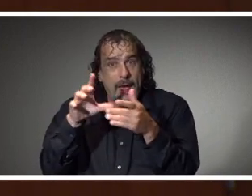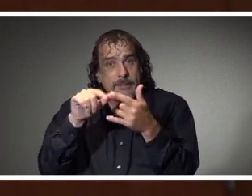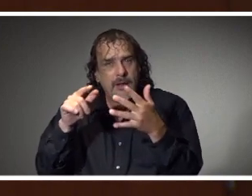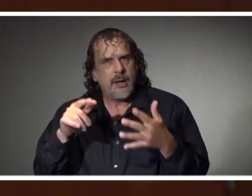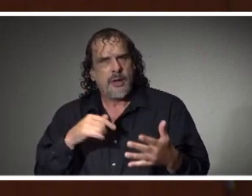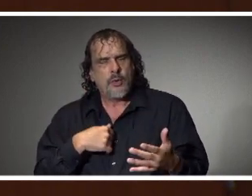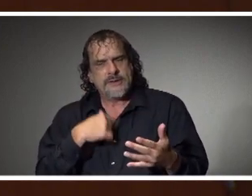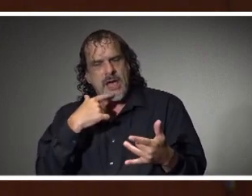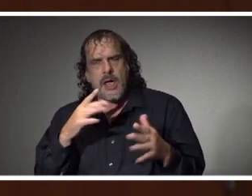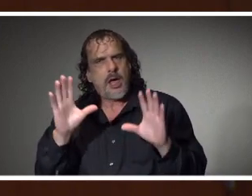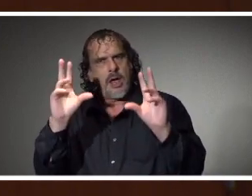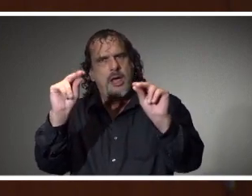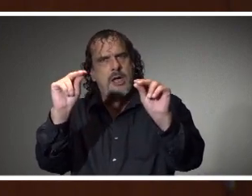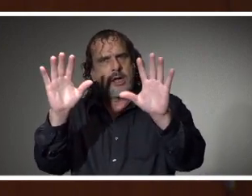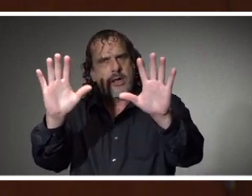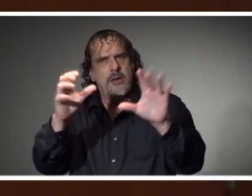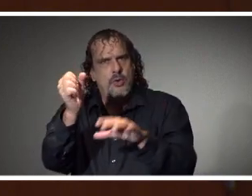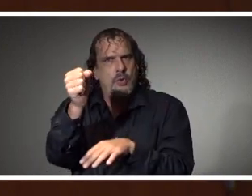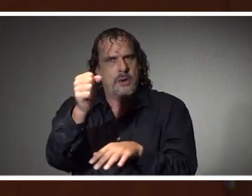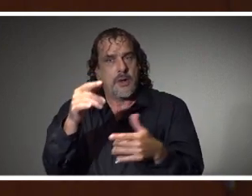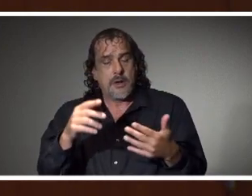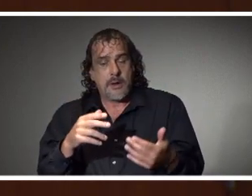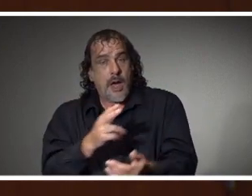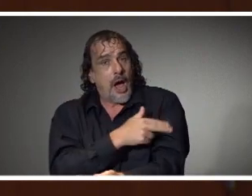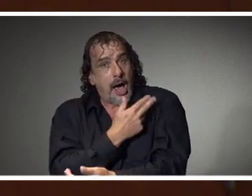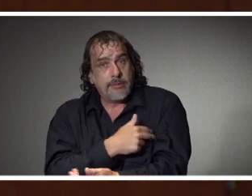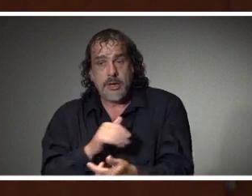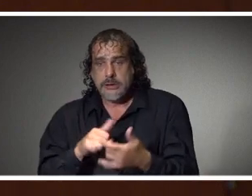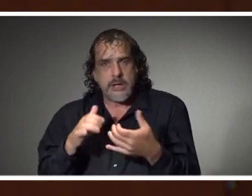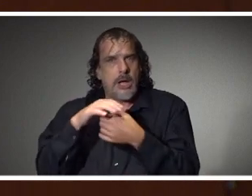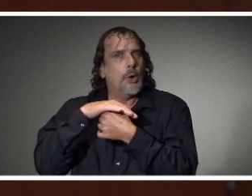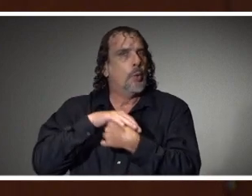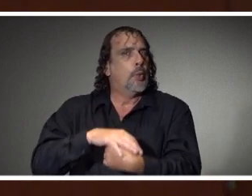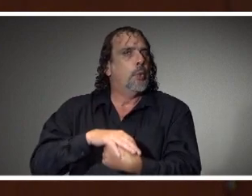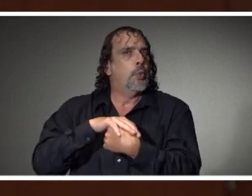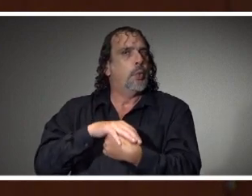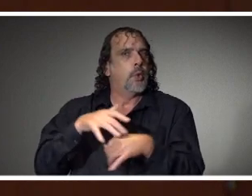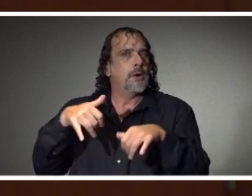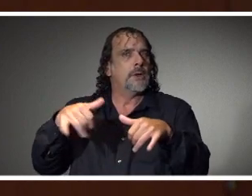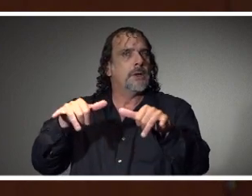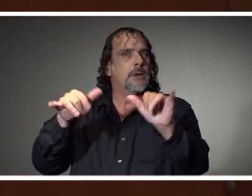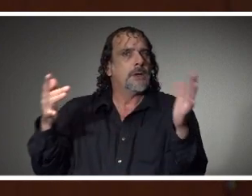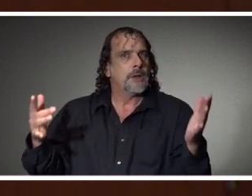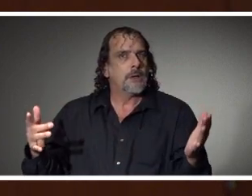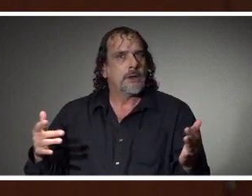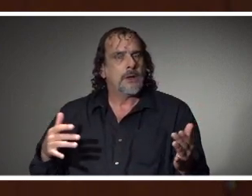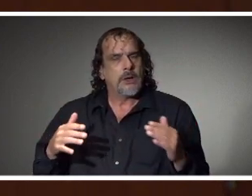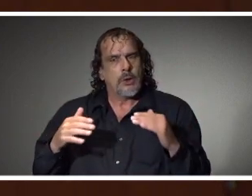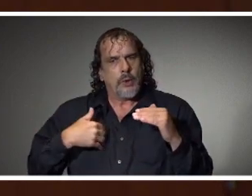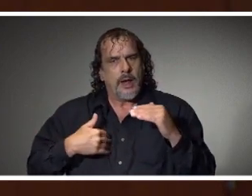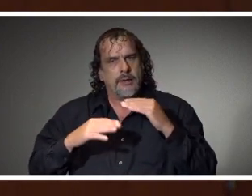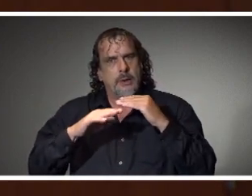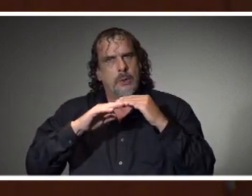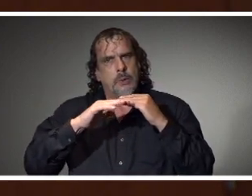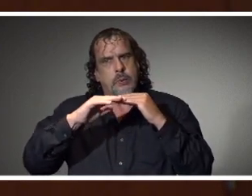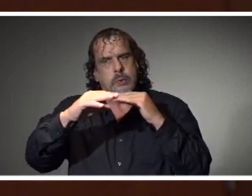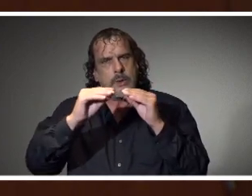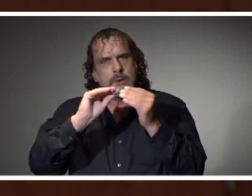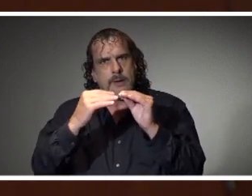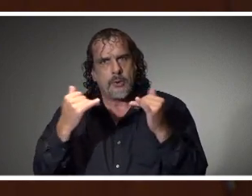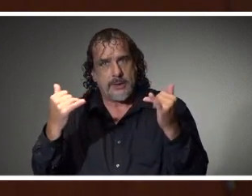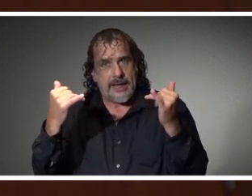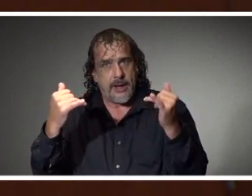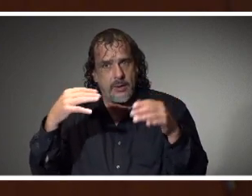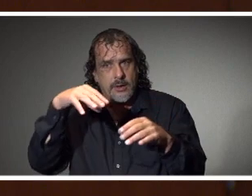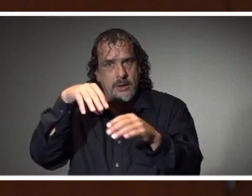time. If we look at hospitalizations, we're seeing ongoing stress in our hospital system. We do have a stable number of patients in the hospital